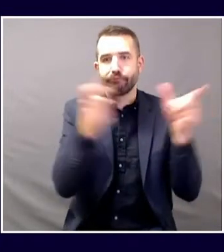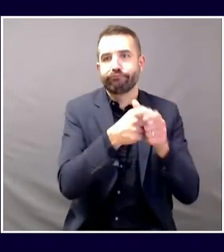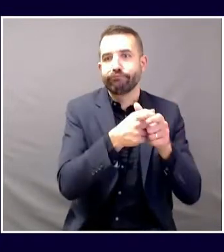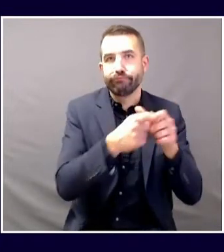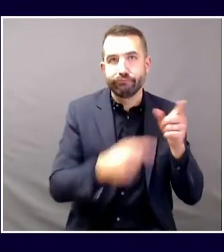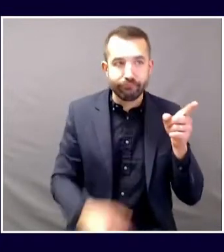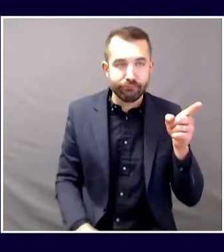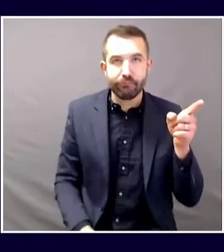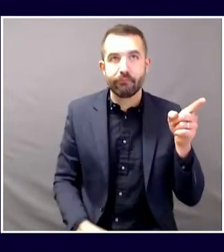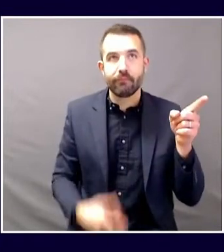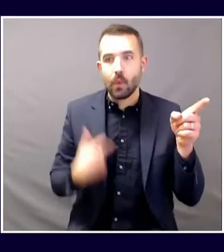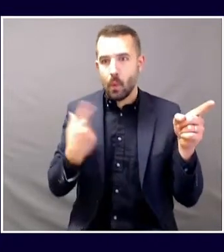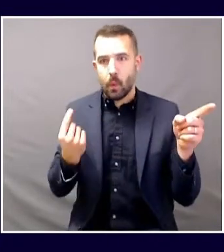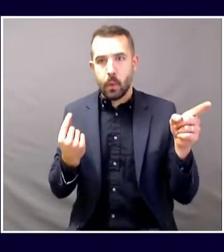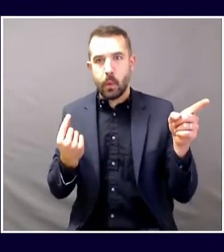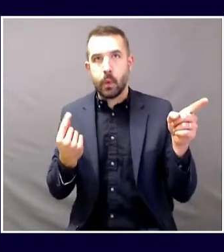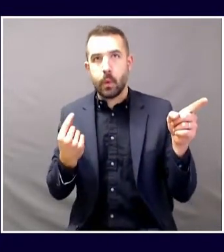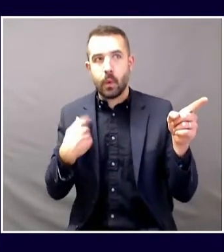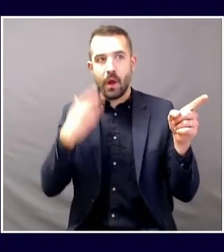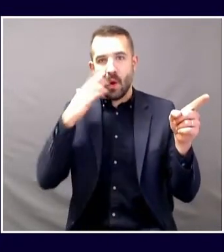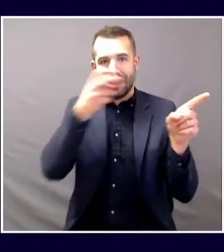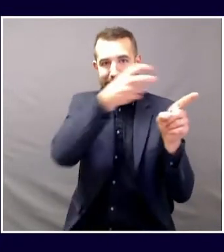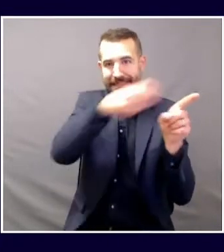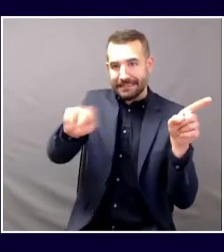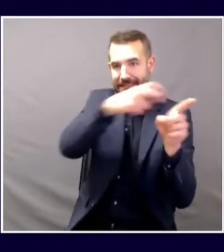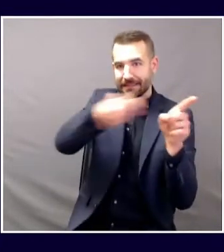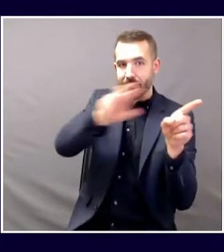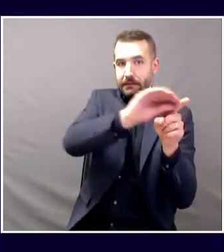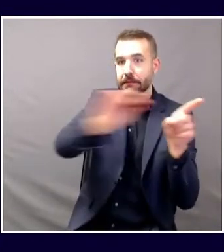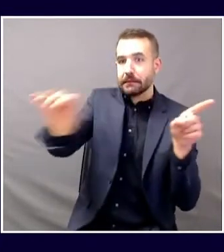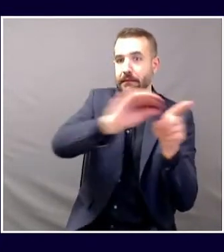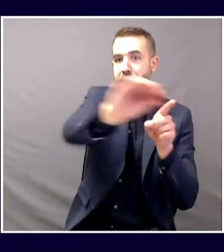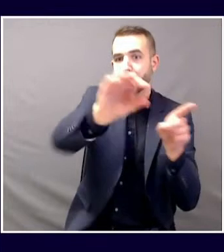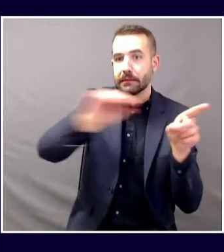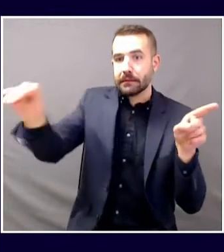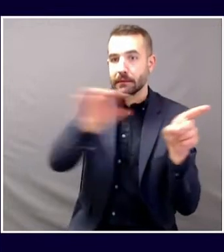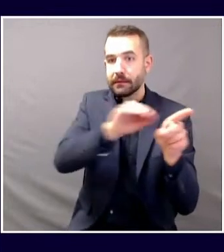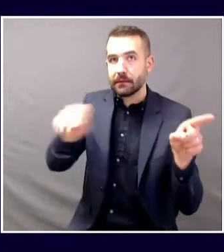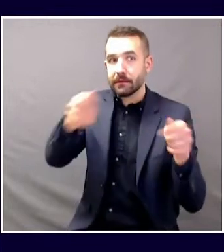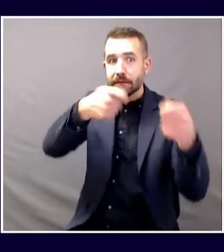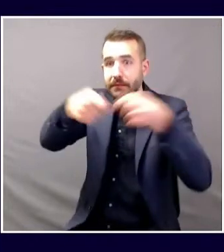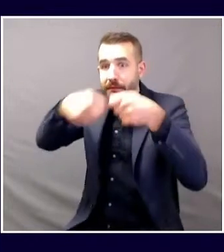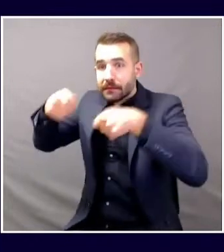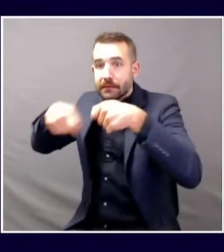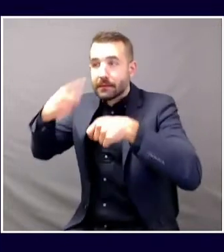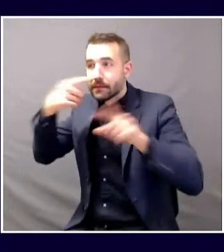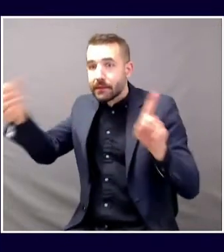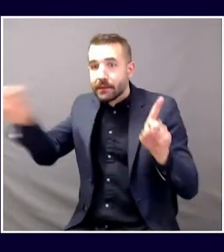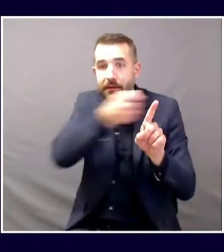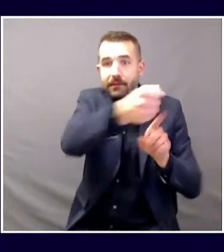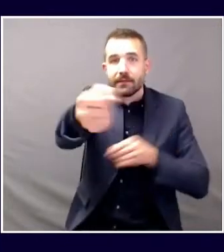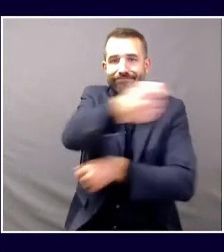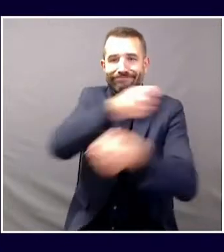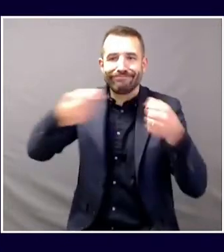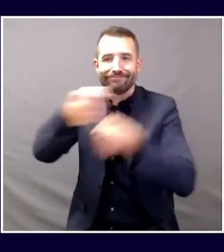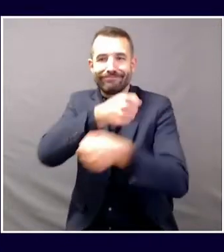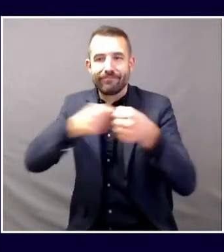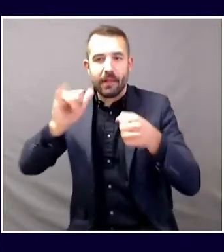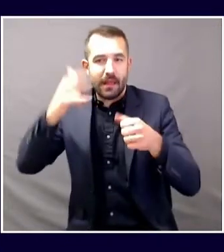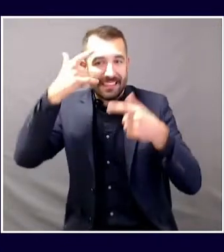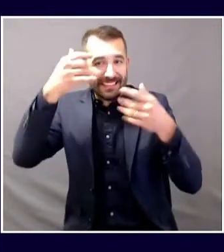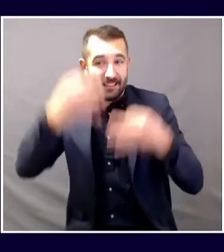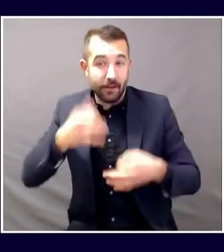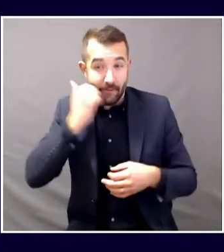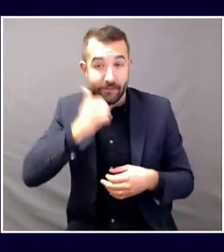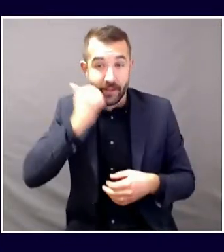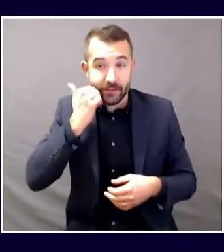kind of ground level facts that we're trying to keep tabs on every single day. So it's partly about beds, but really also about the